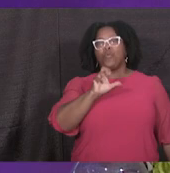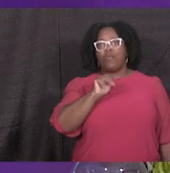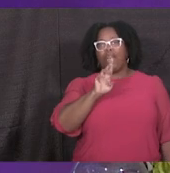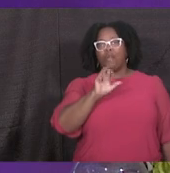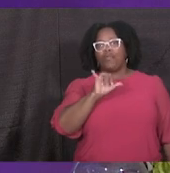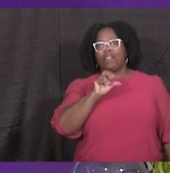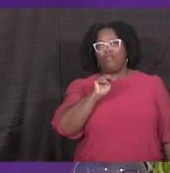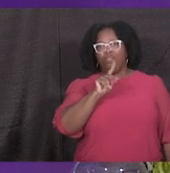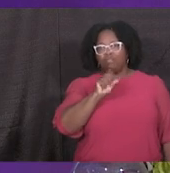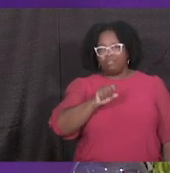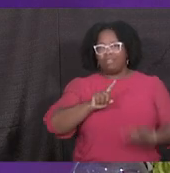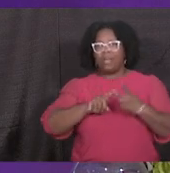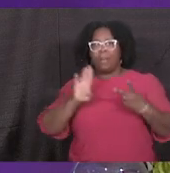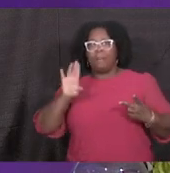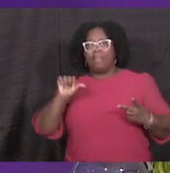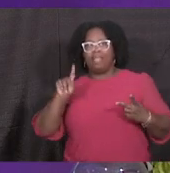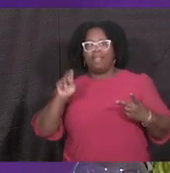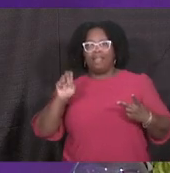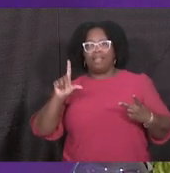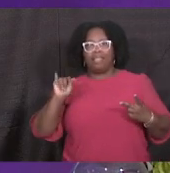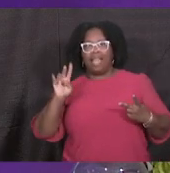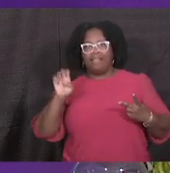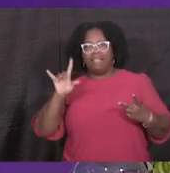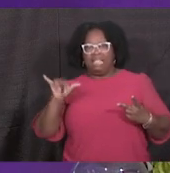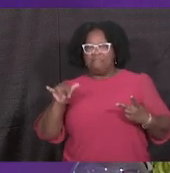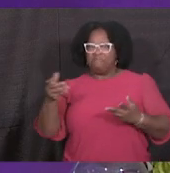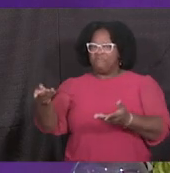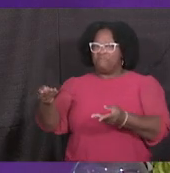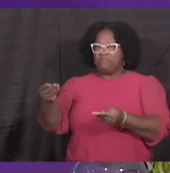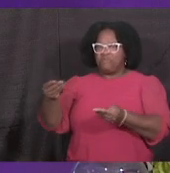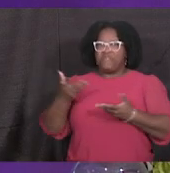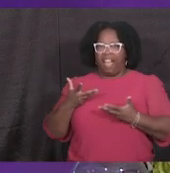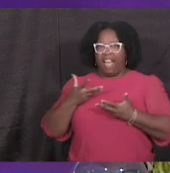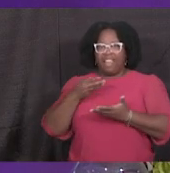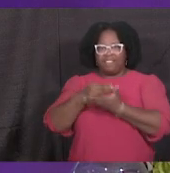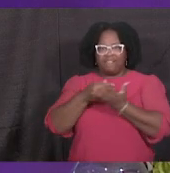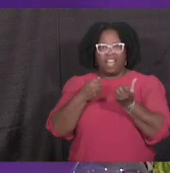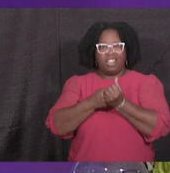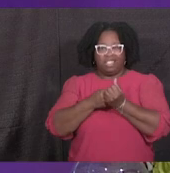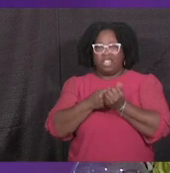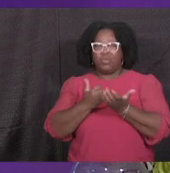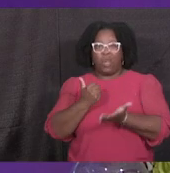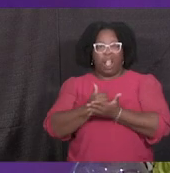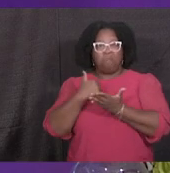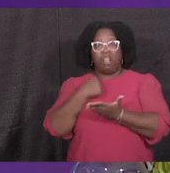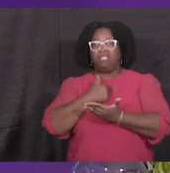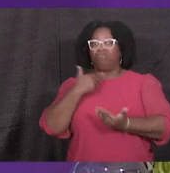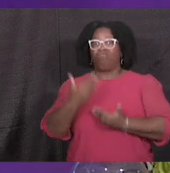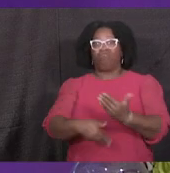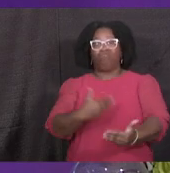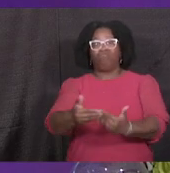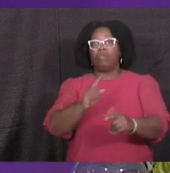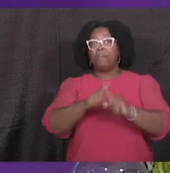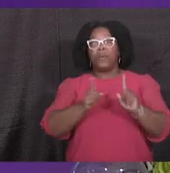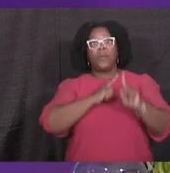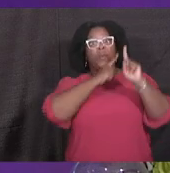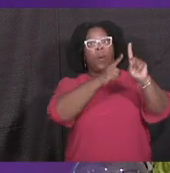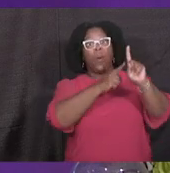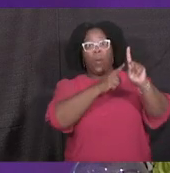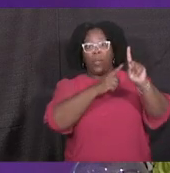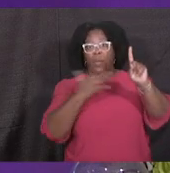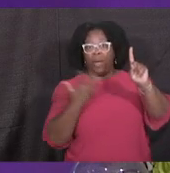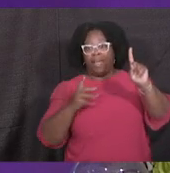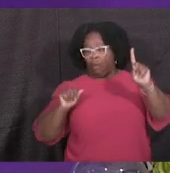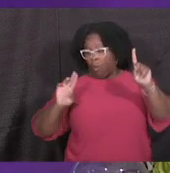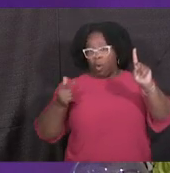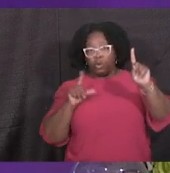needed funding that we need on a day-to-day basis to survive. But what it was really initially set up to do in August 2020 was right